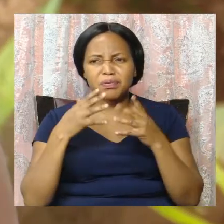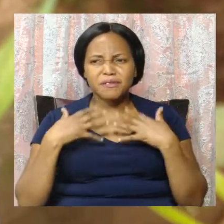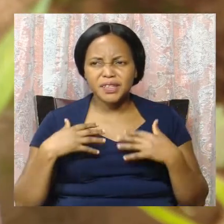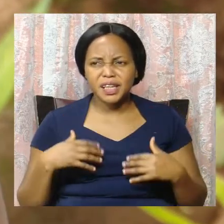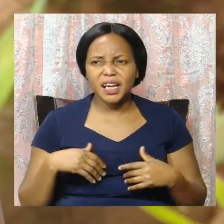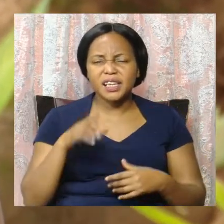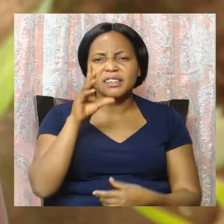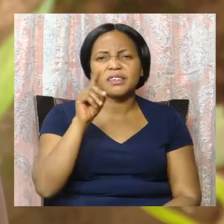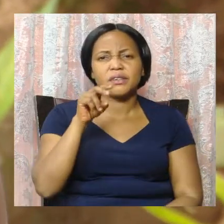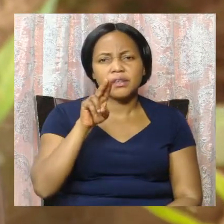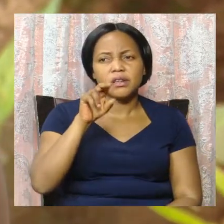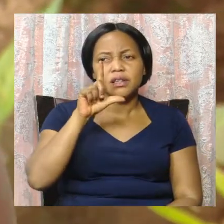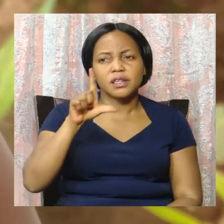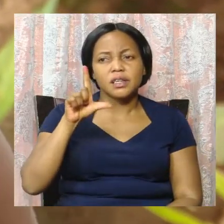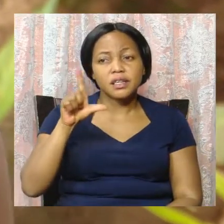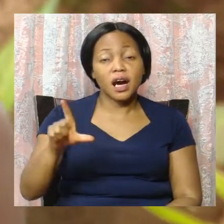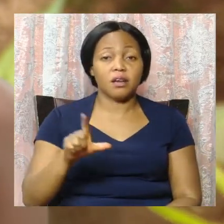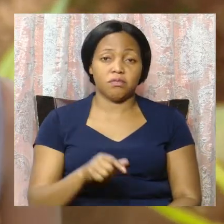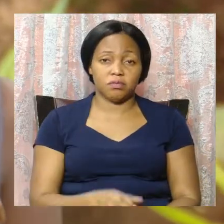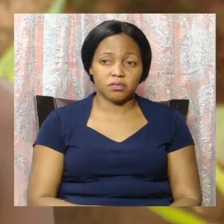physically dull.